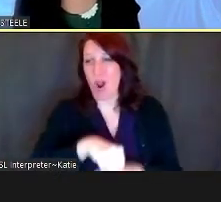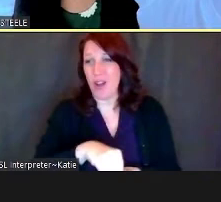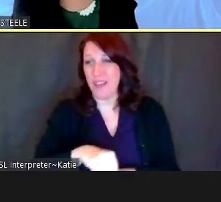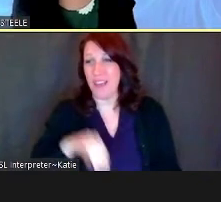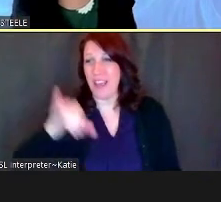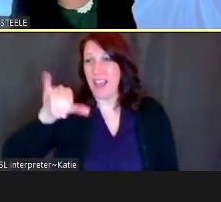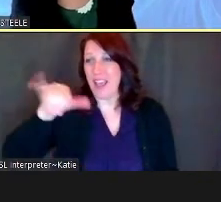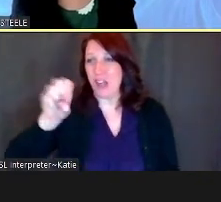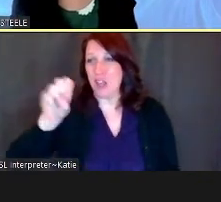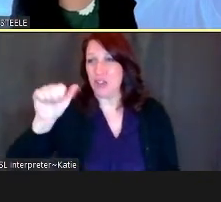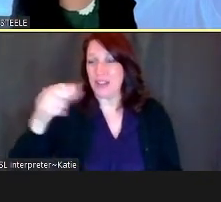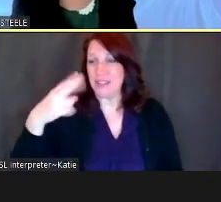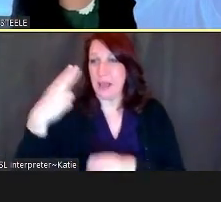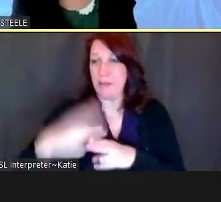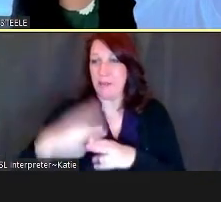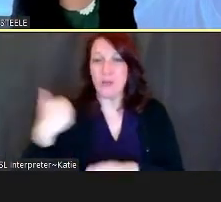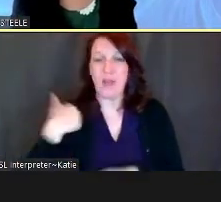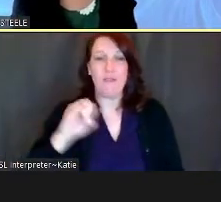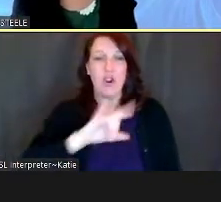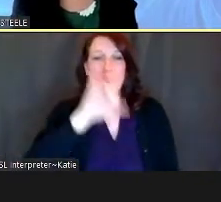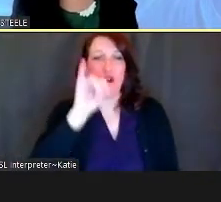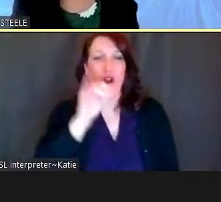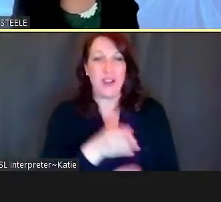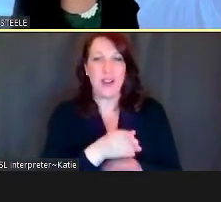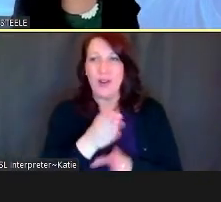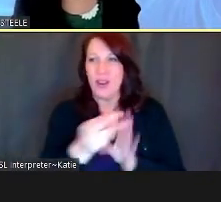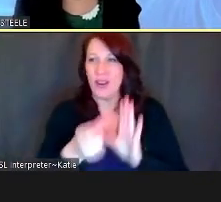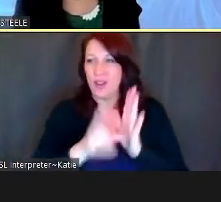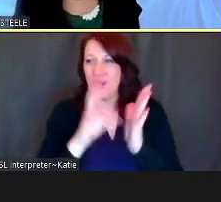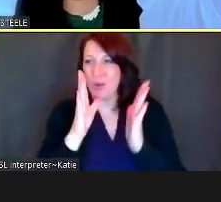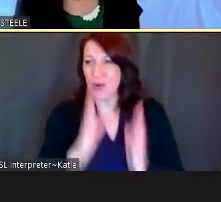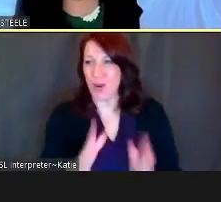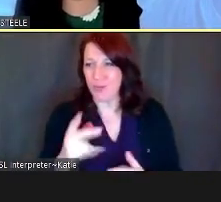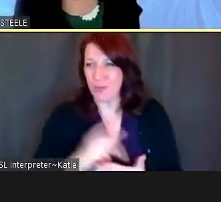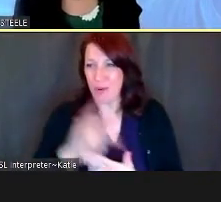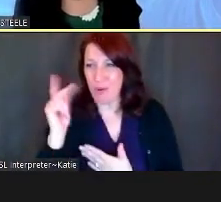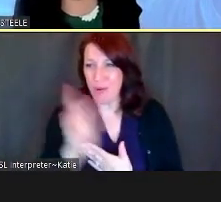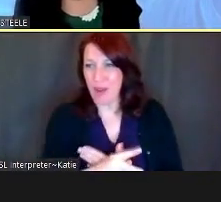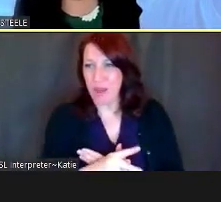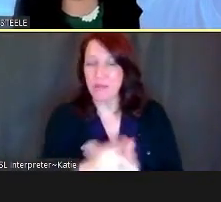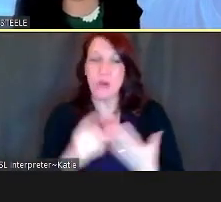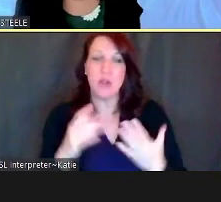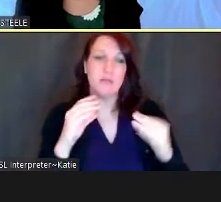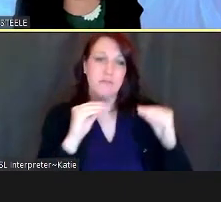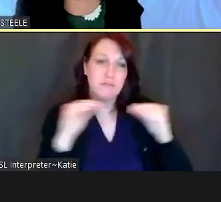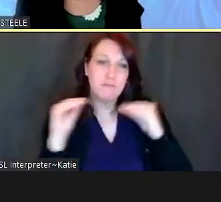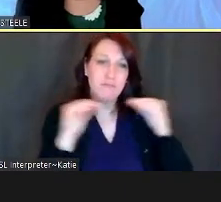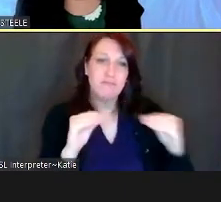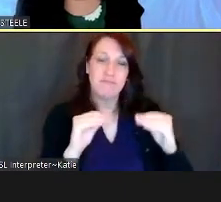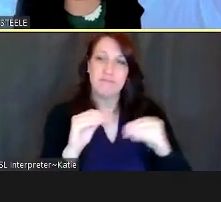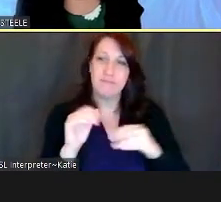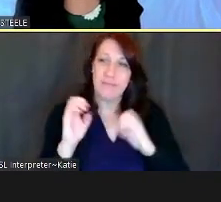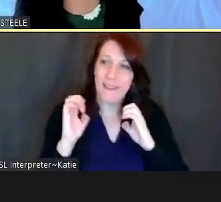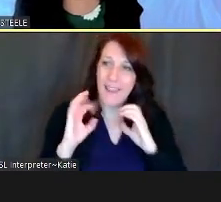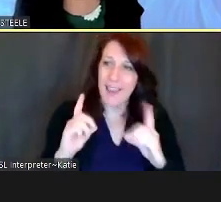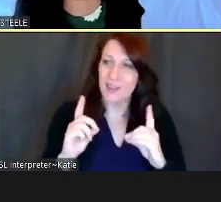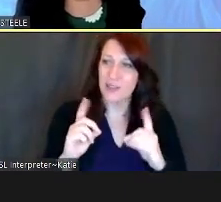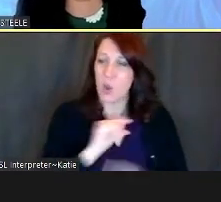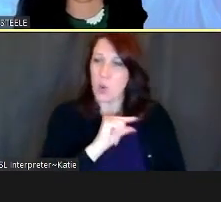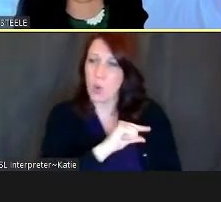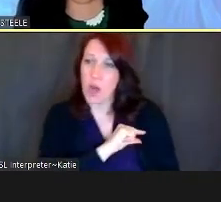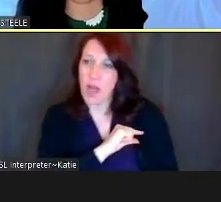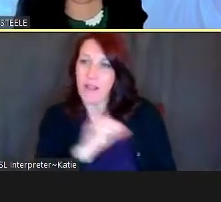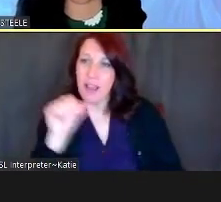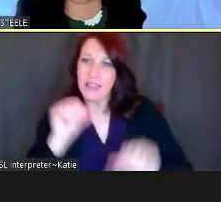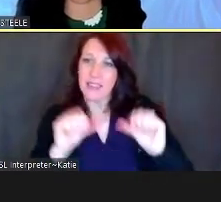mentioned, we have this early career reviewer program that is meant to train and educate qualified scientists to become critical